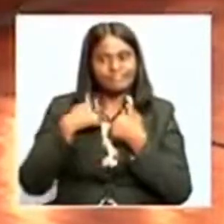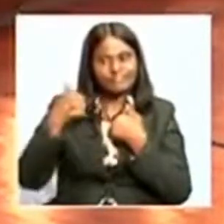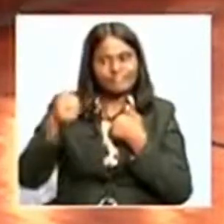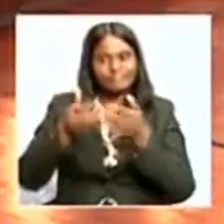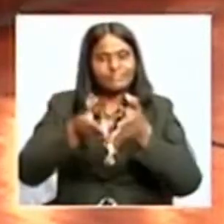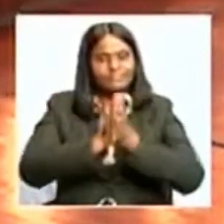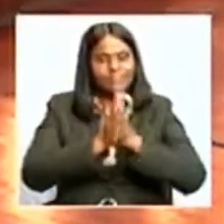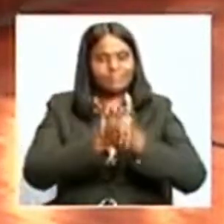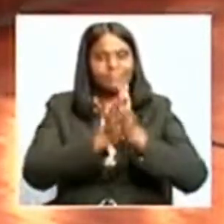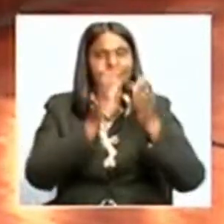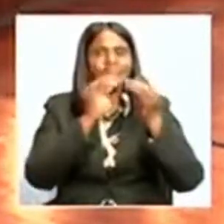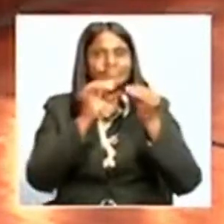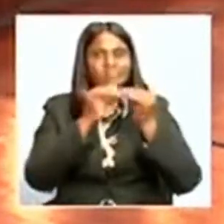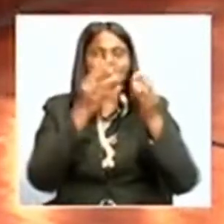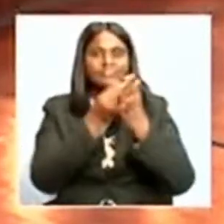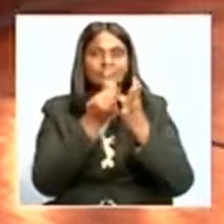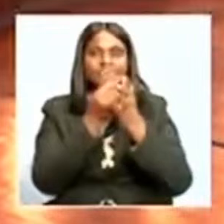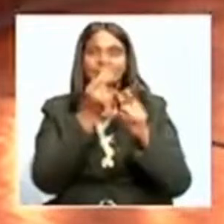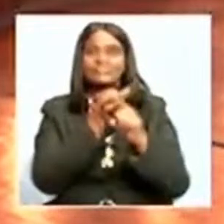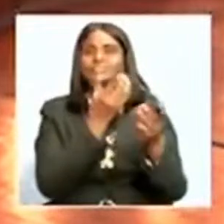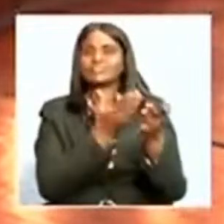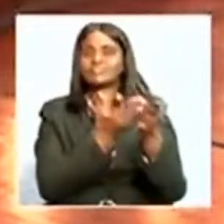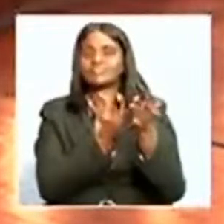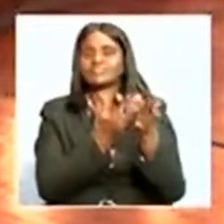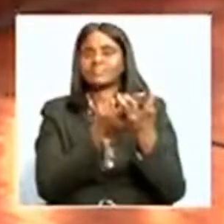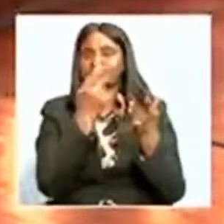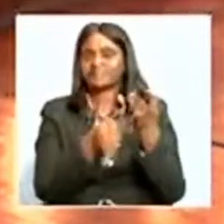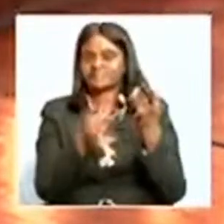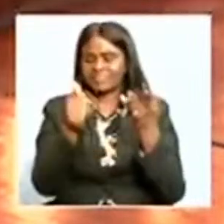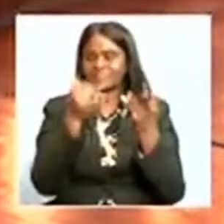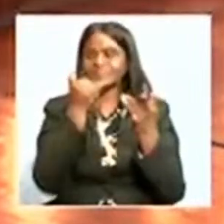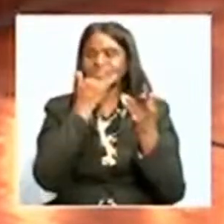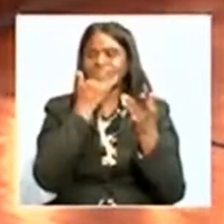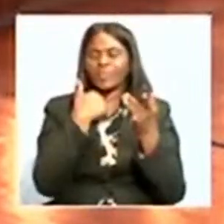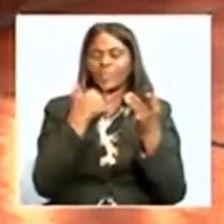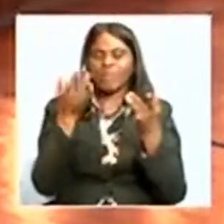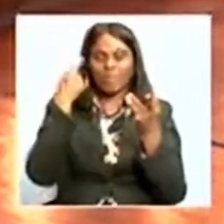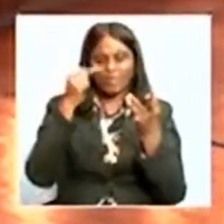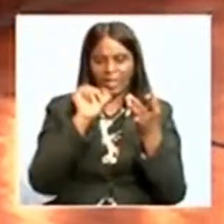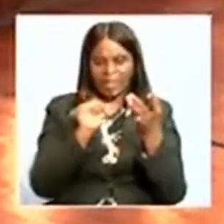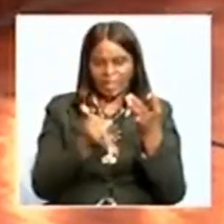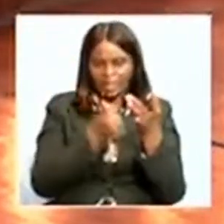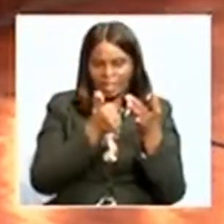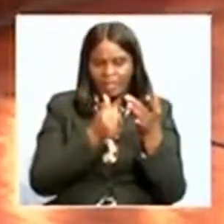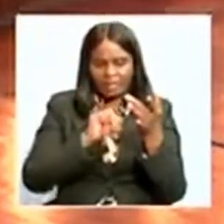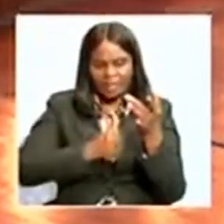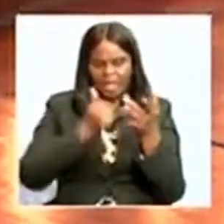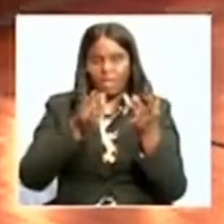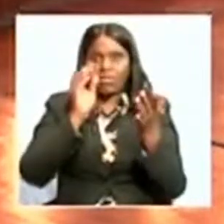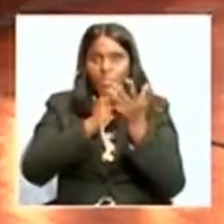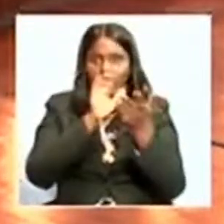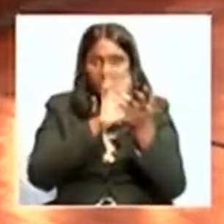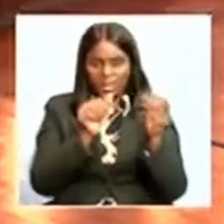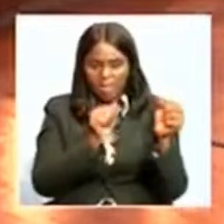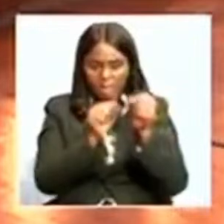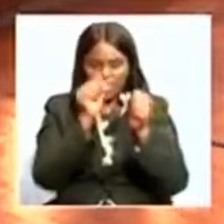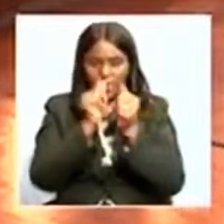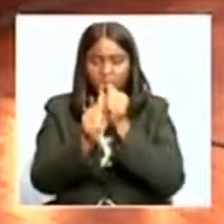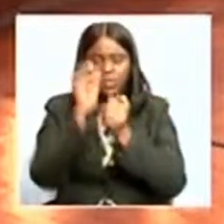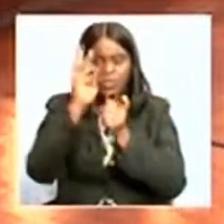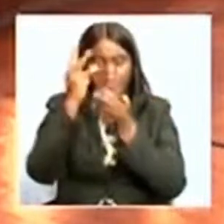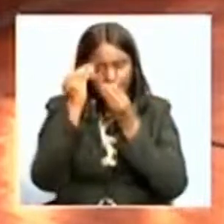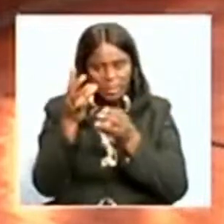claiming a lot of money out of it. What would be wrong for us to put up a system that will be compliant